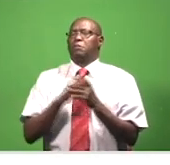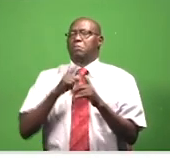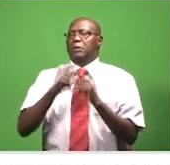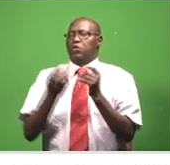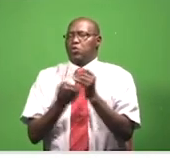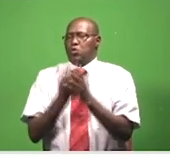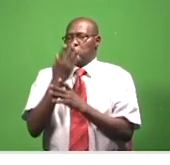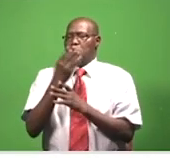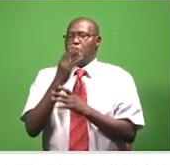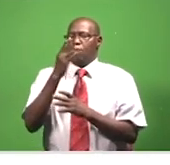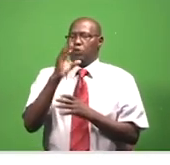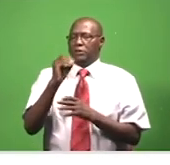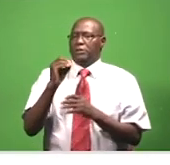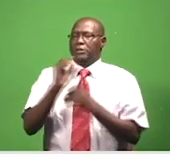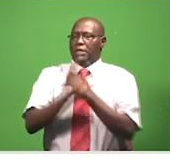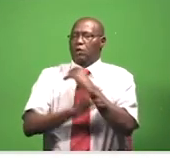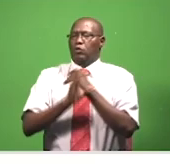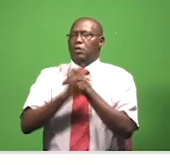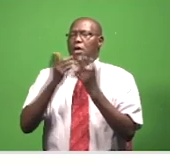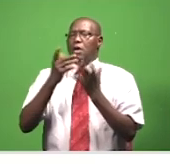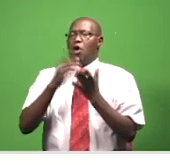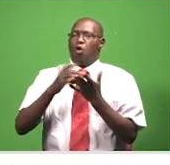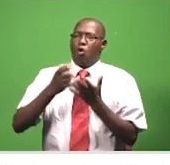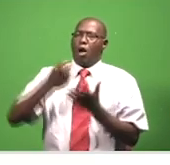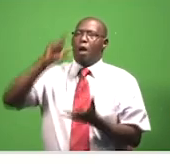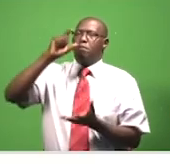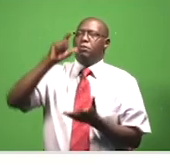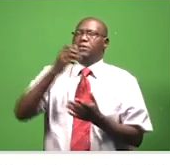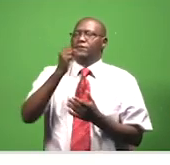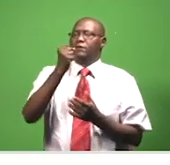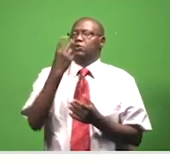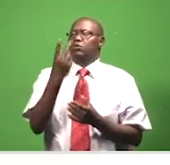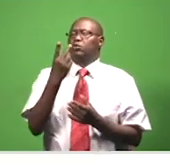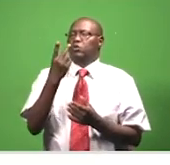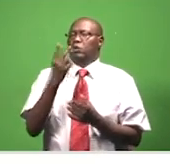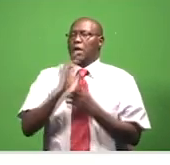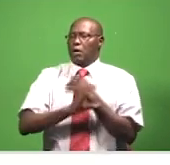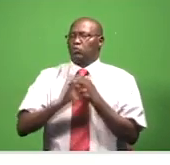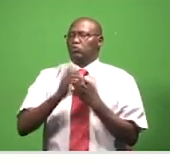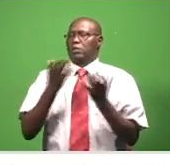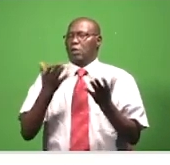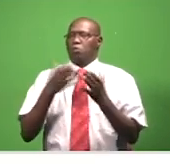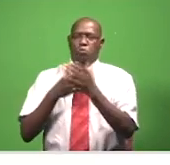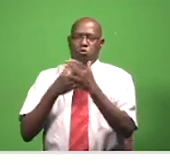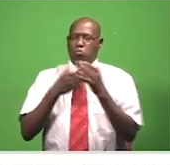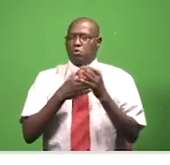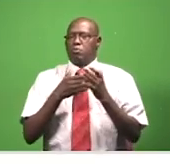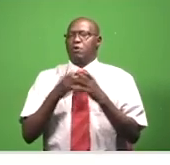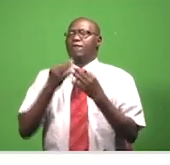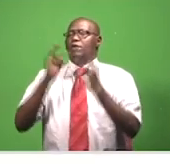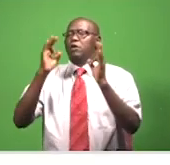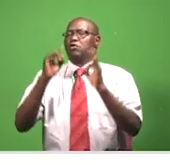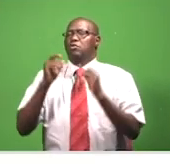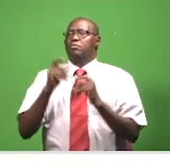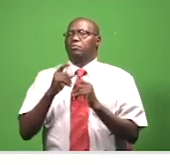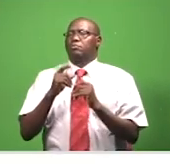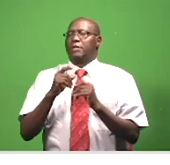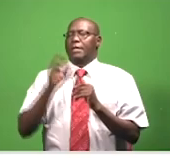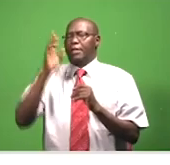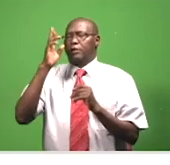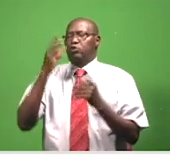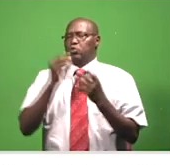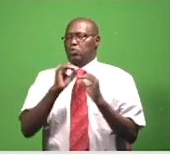had high restrictions into 52 countries. So we need to step up to work to promote freedom of religion and belief for all